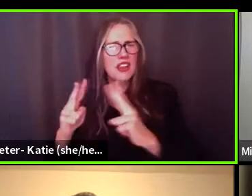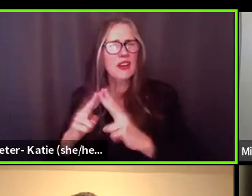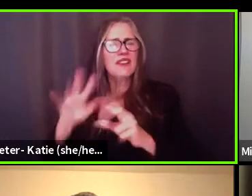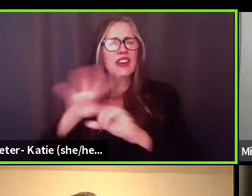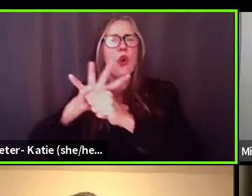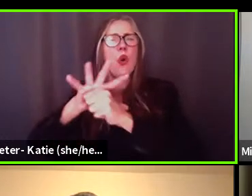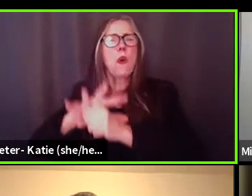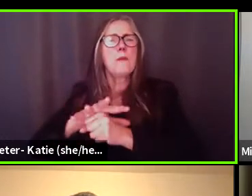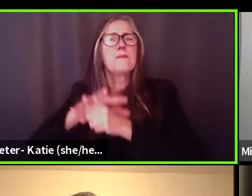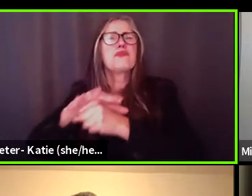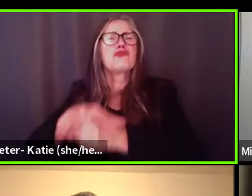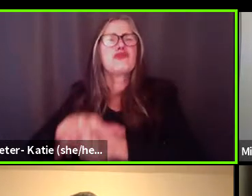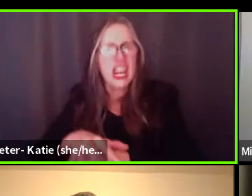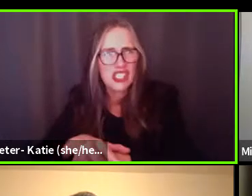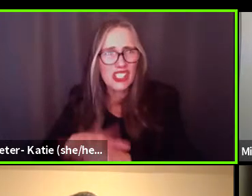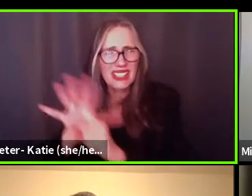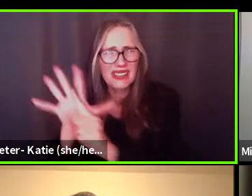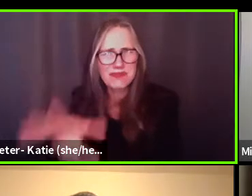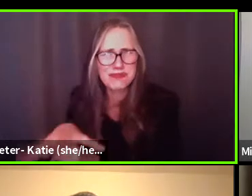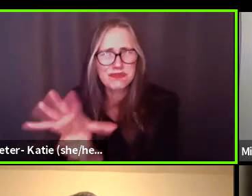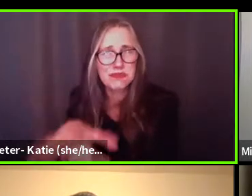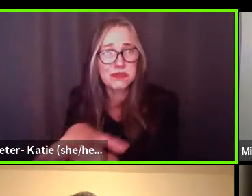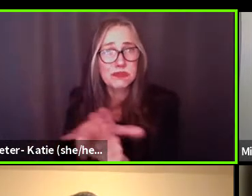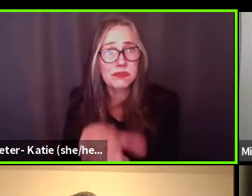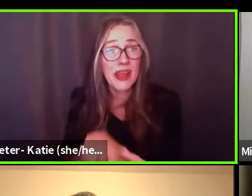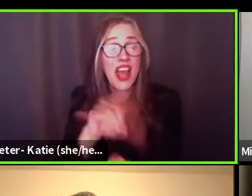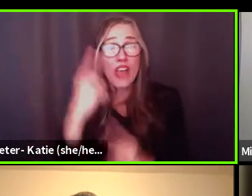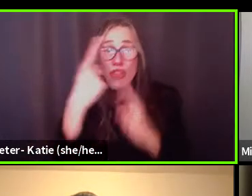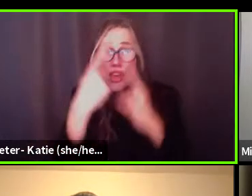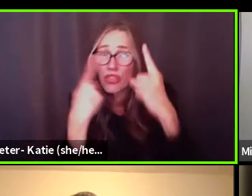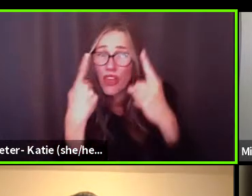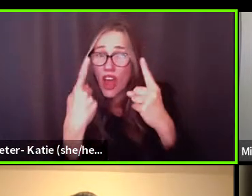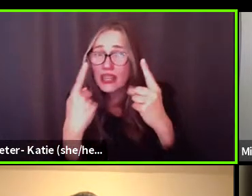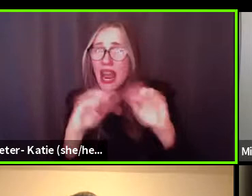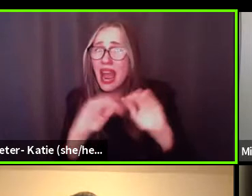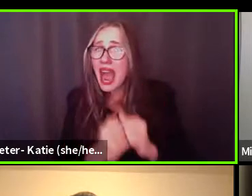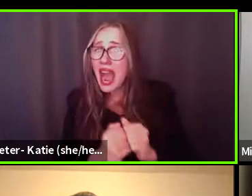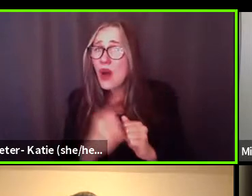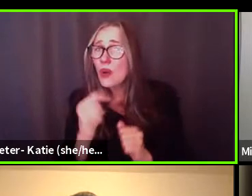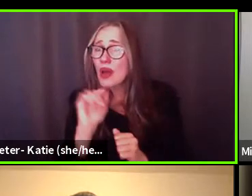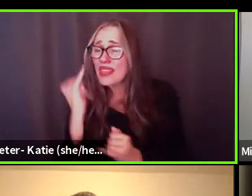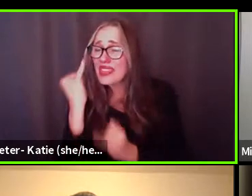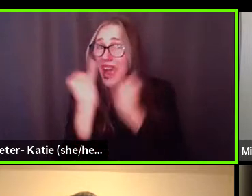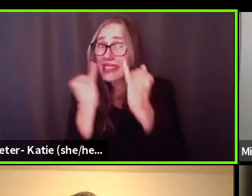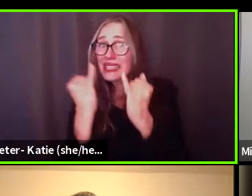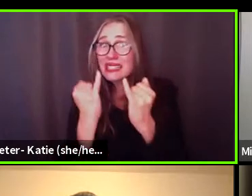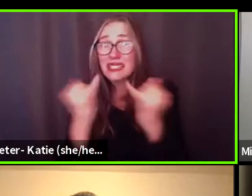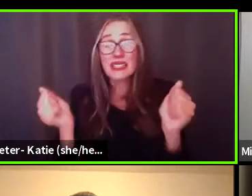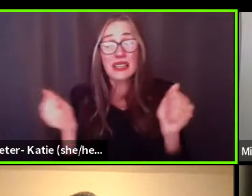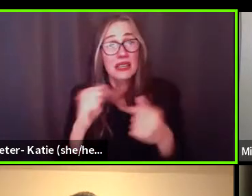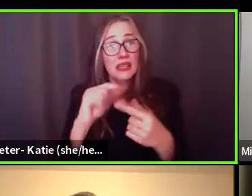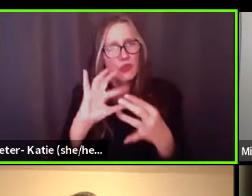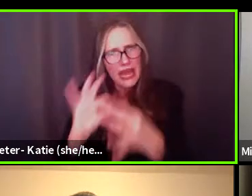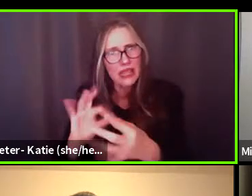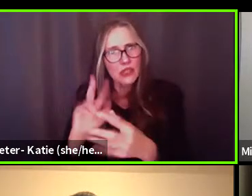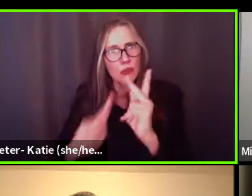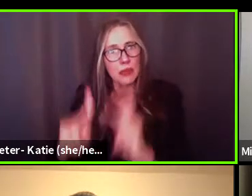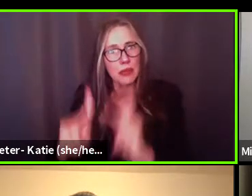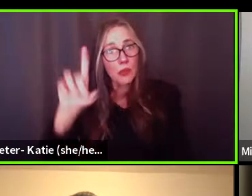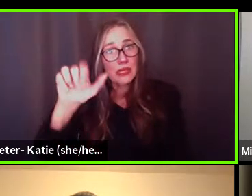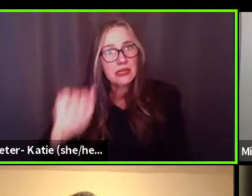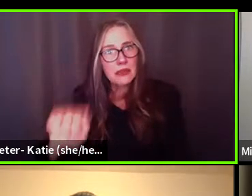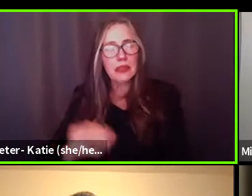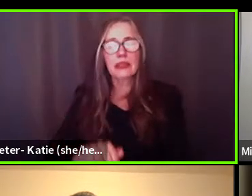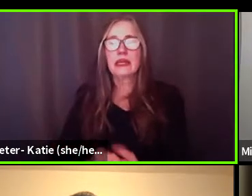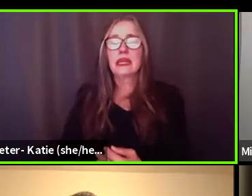thought ideologies and labeling processes happen because it's it is about identifying particular groups or